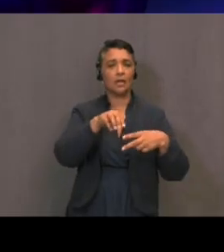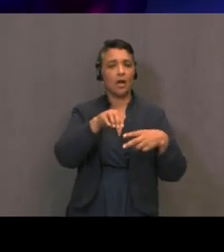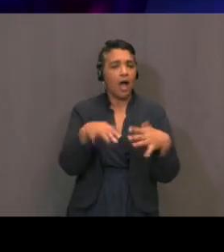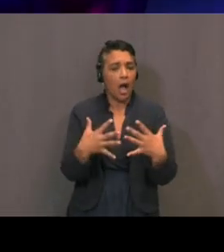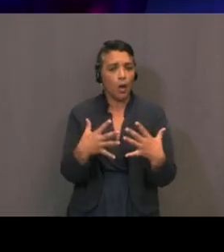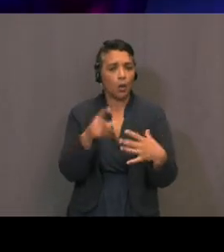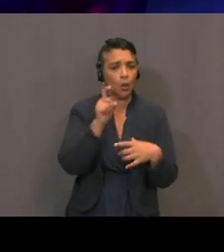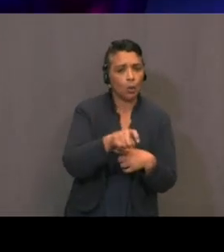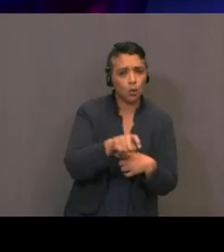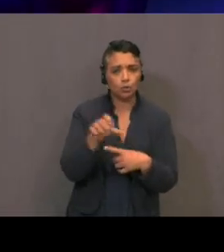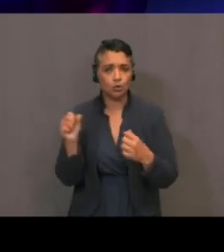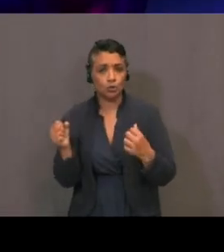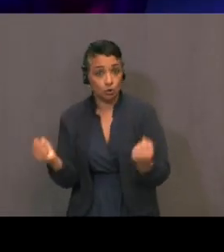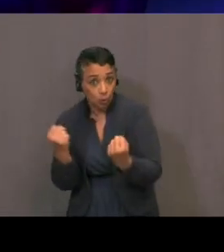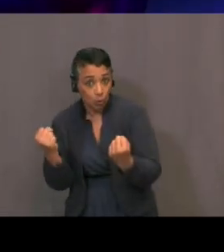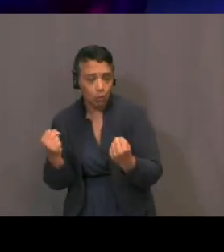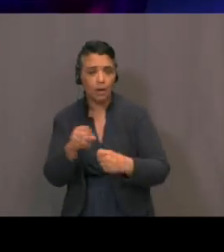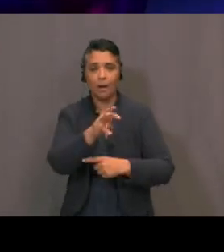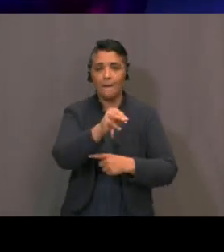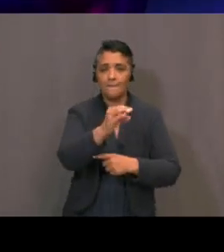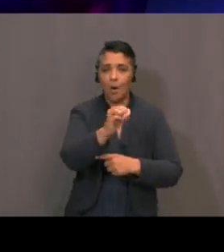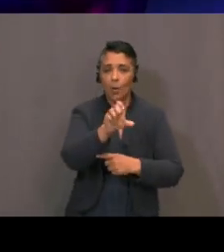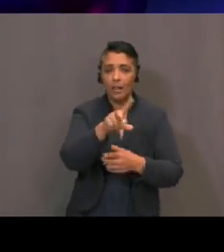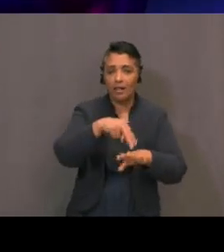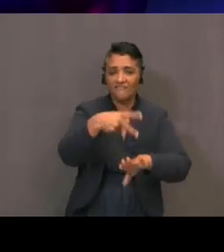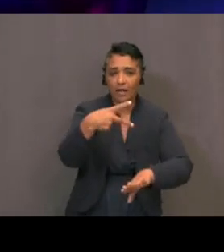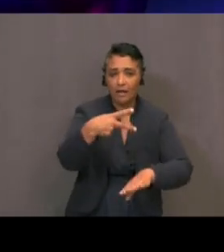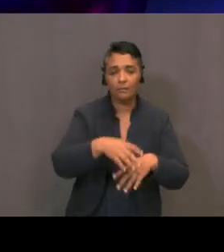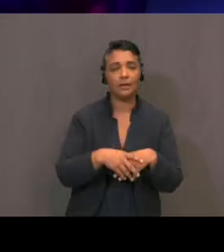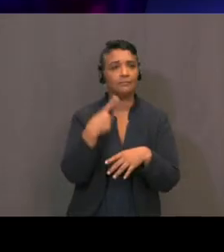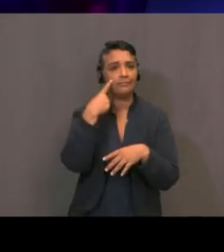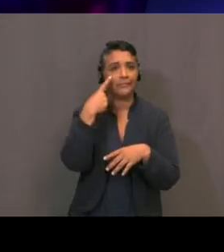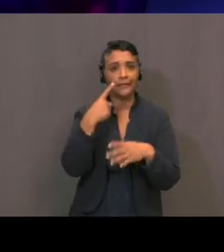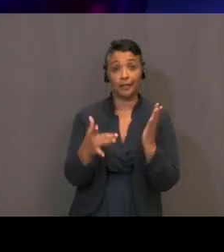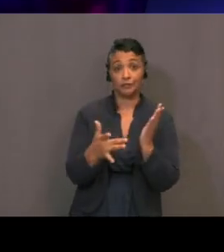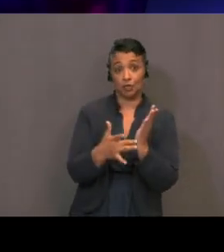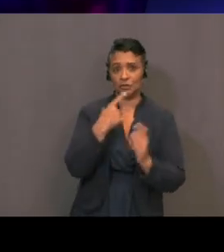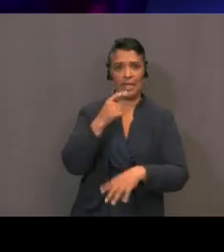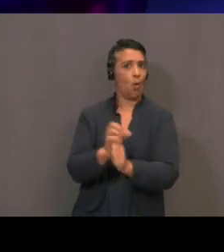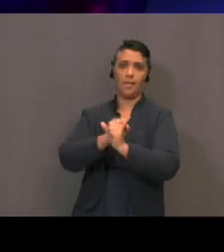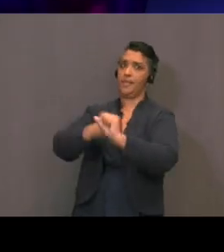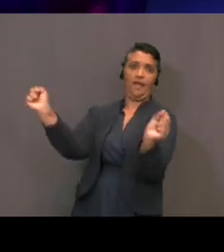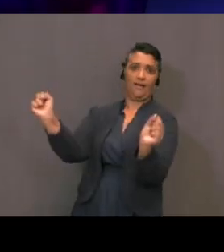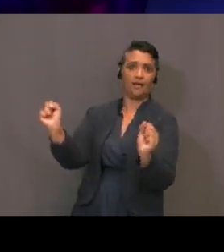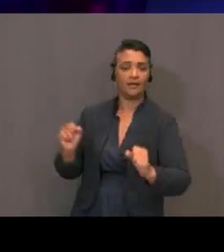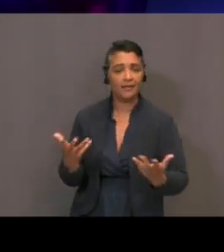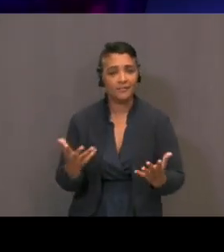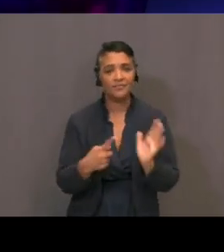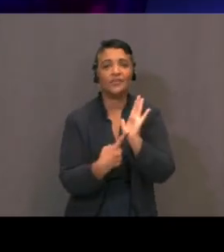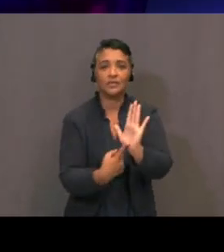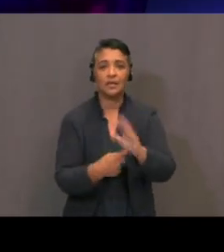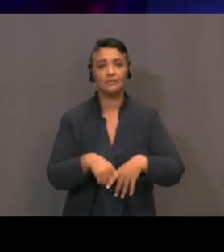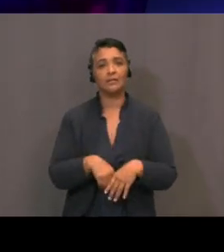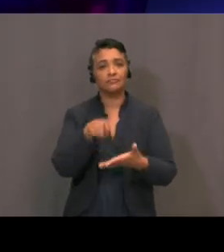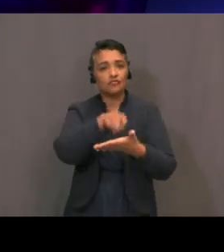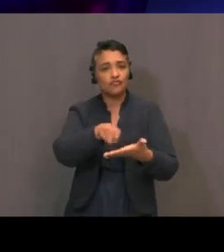should? Should we ever use the word never when it comes to technology? We've heard about monumental writers such